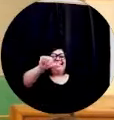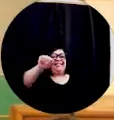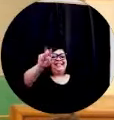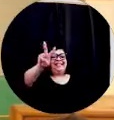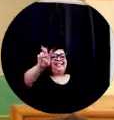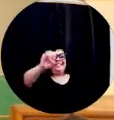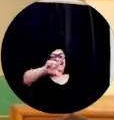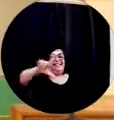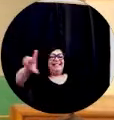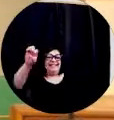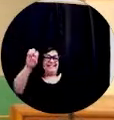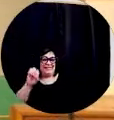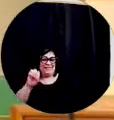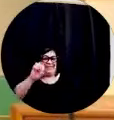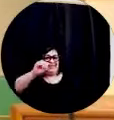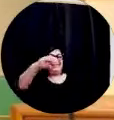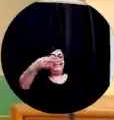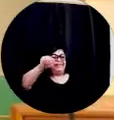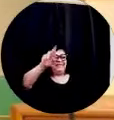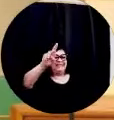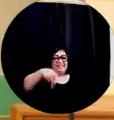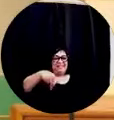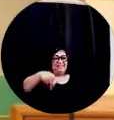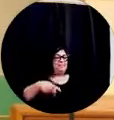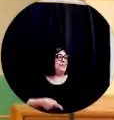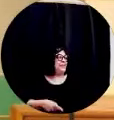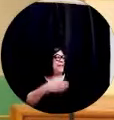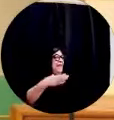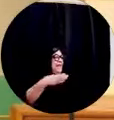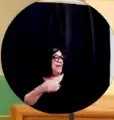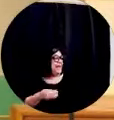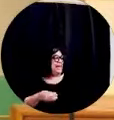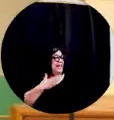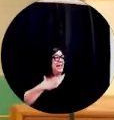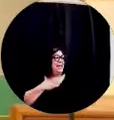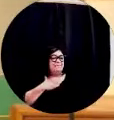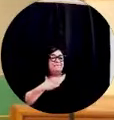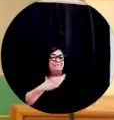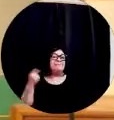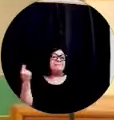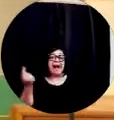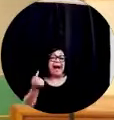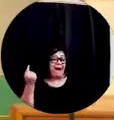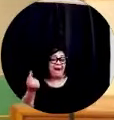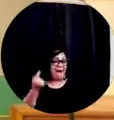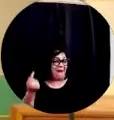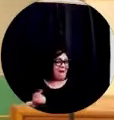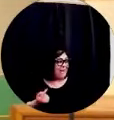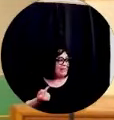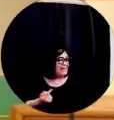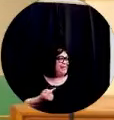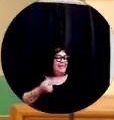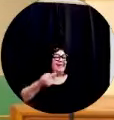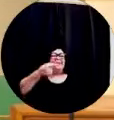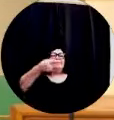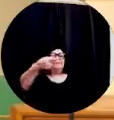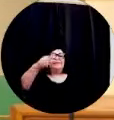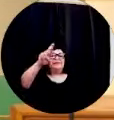I have a granddaughter, my only girl. That's my only girl. That's my girlfriend. We have a song we sing, She's